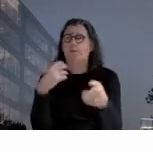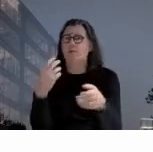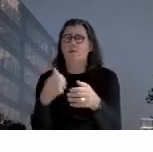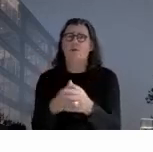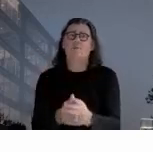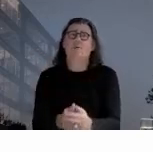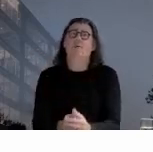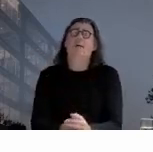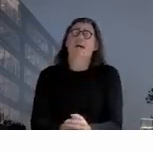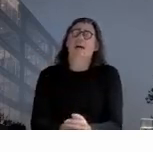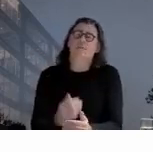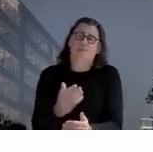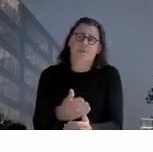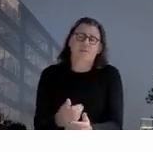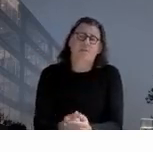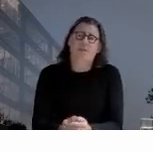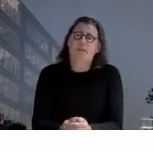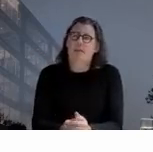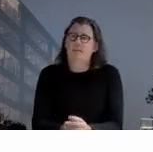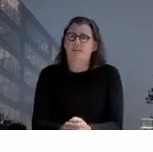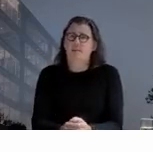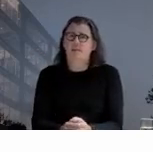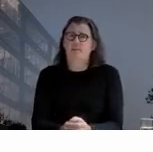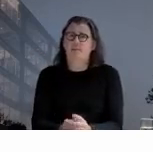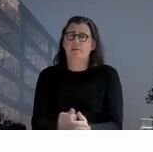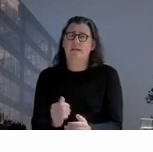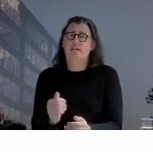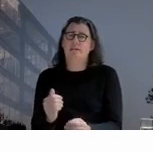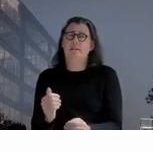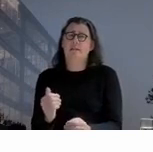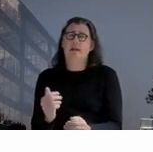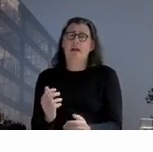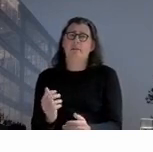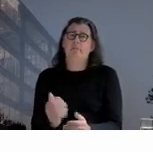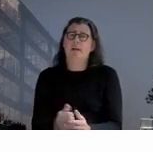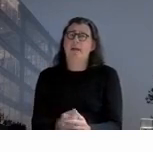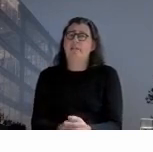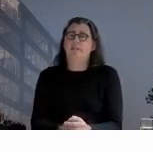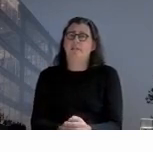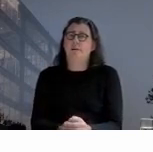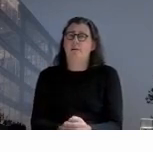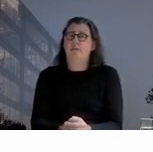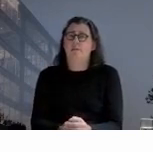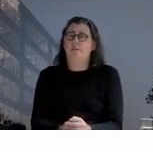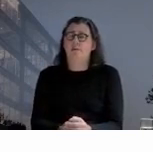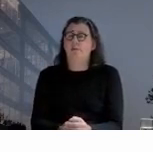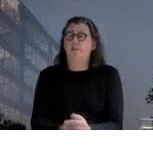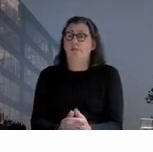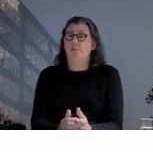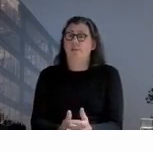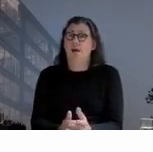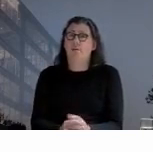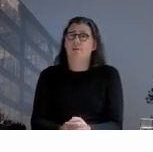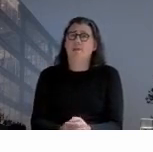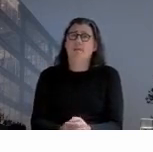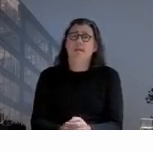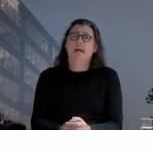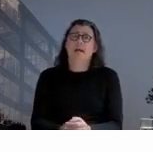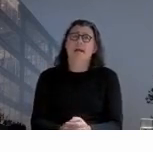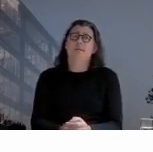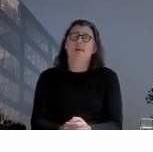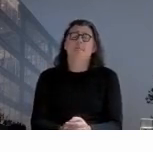or airy-fairy words, but as you'll see in some of the case studies I'll show in a second, really actionable words to remove and reduce